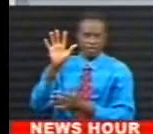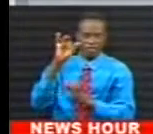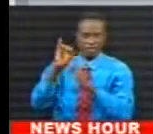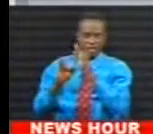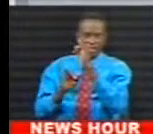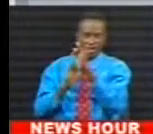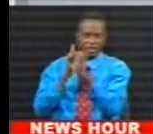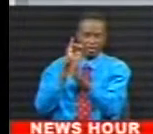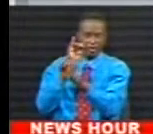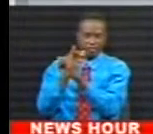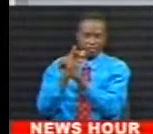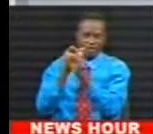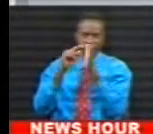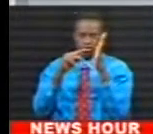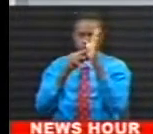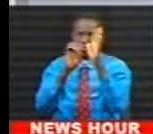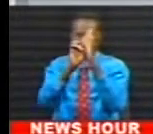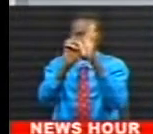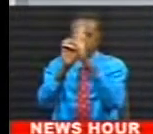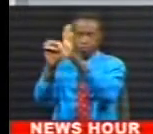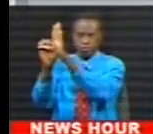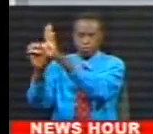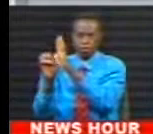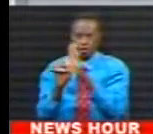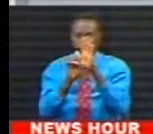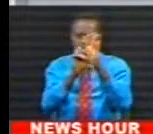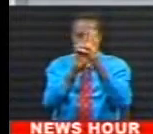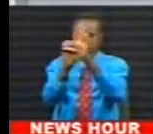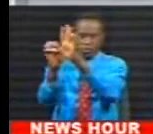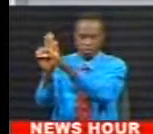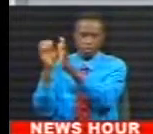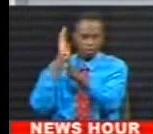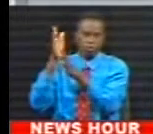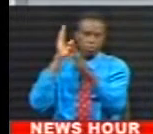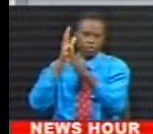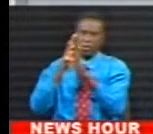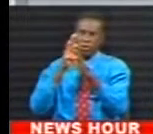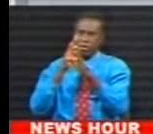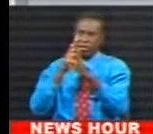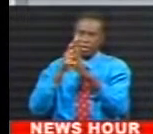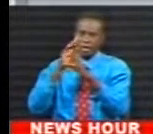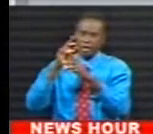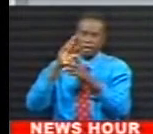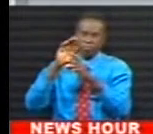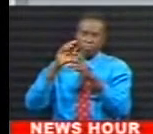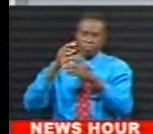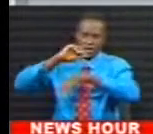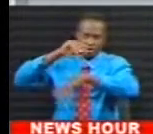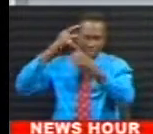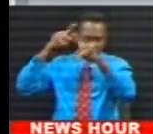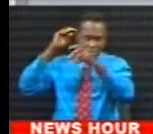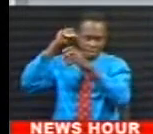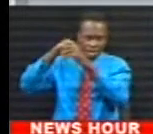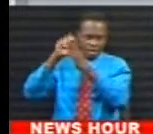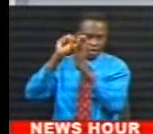5 international multi-sector exhibitions on energy, automotive, mining and construction will be held in Accra on September 6 to